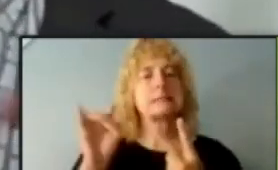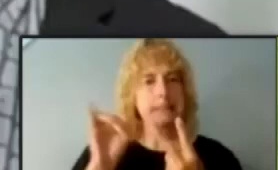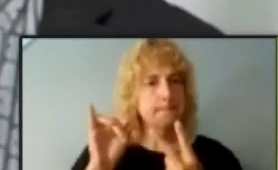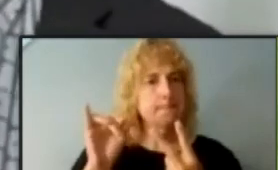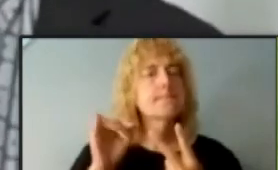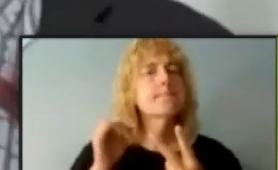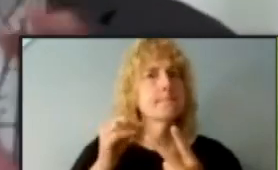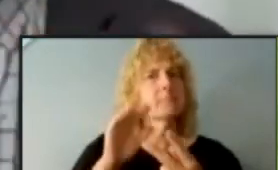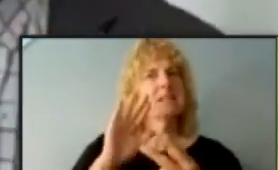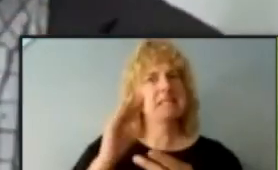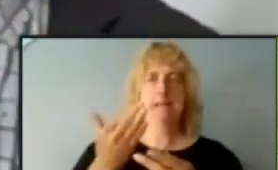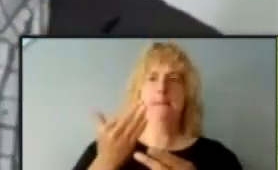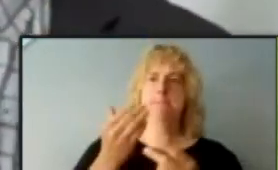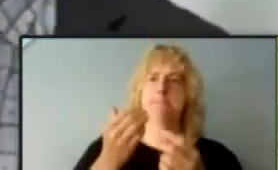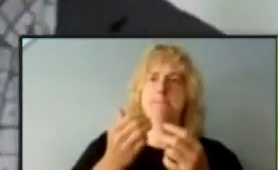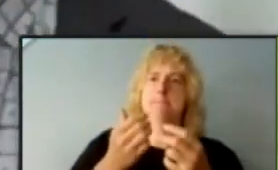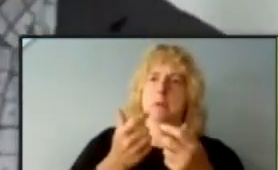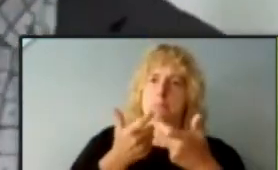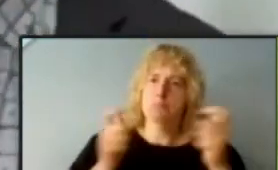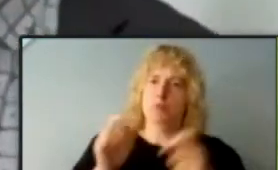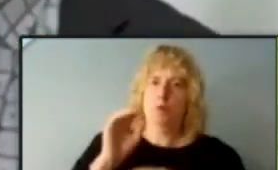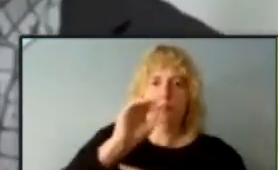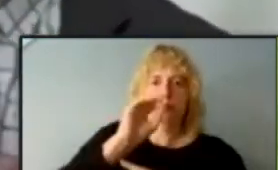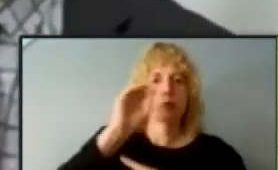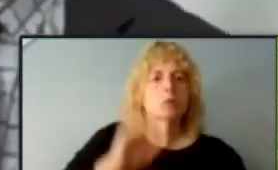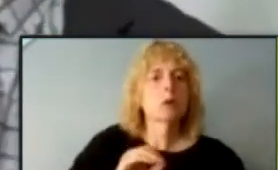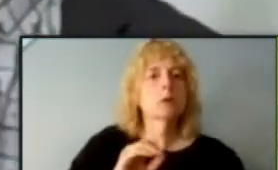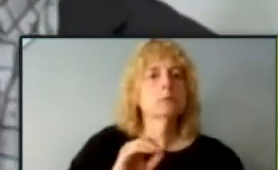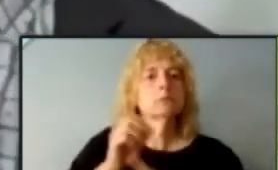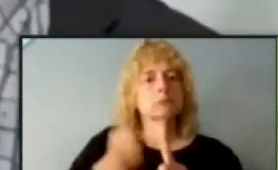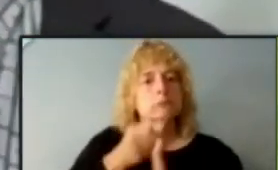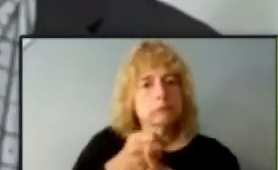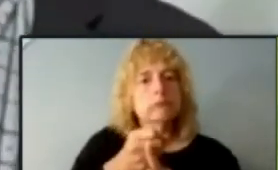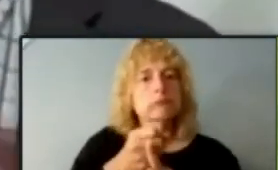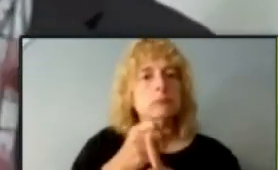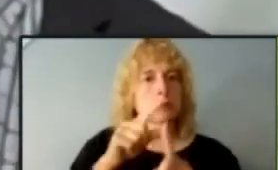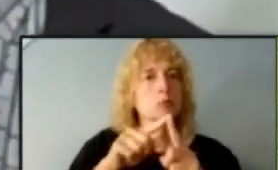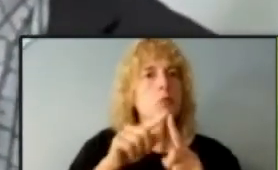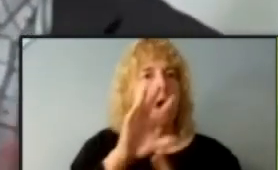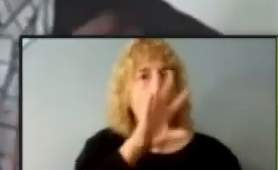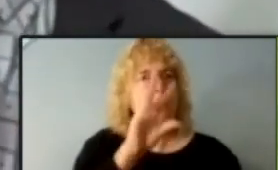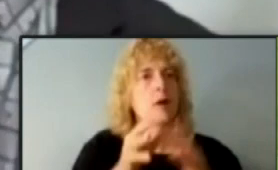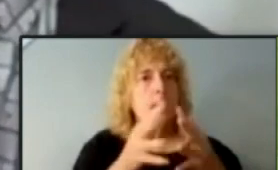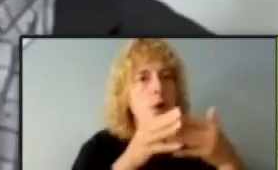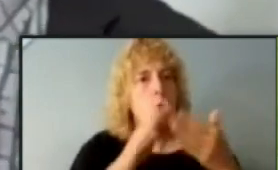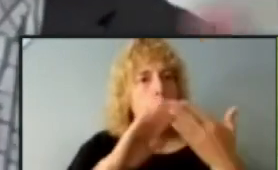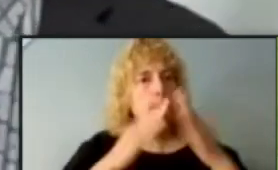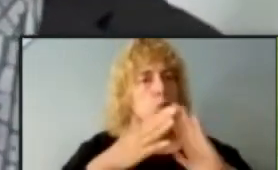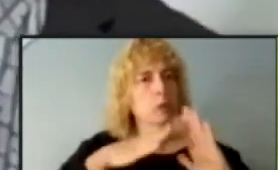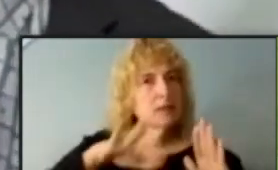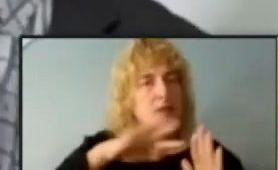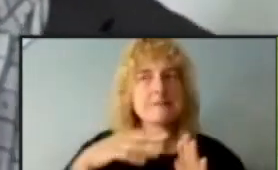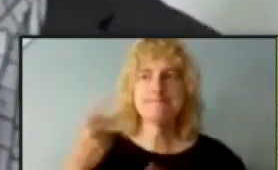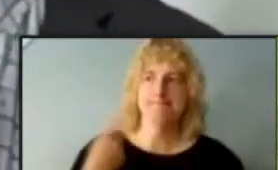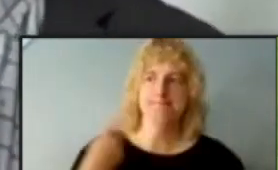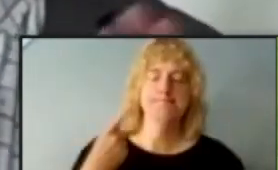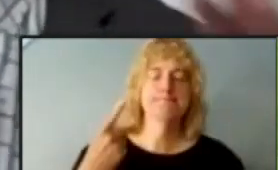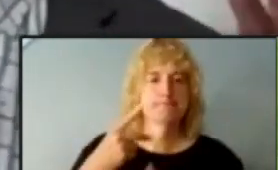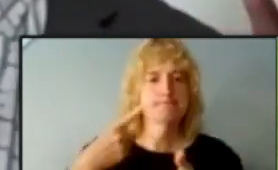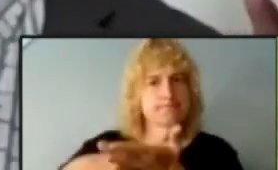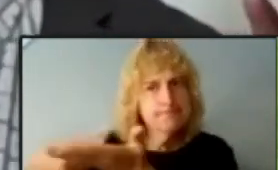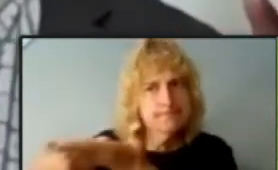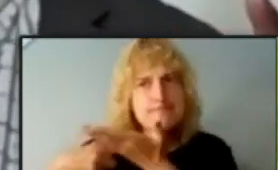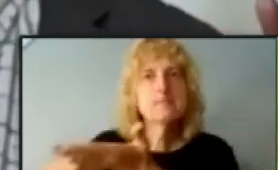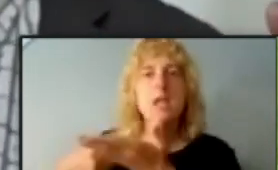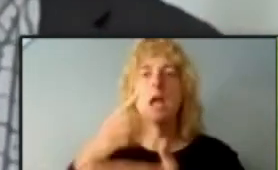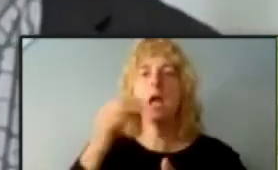a disproportionate effect on African American communities. And so we began to have this discussion with Dr. Haley Thompson